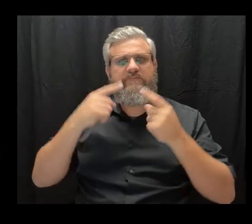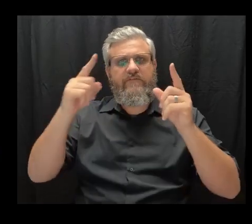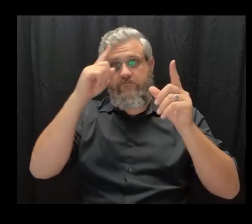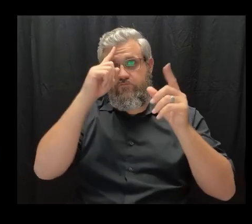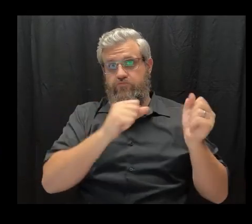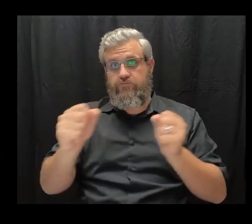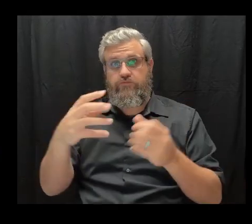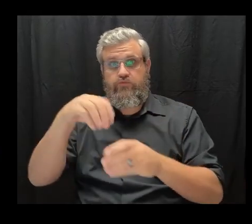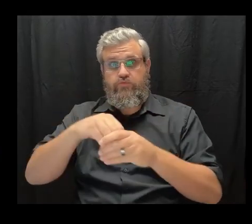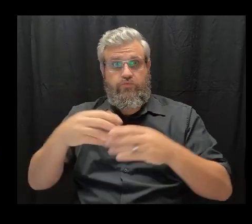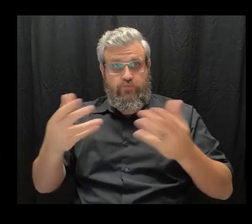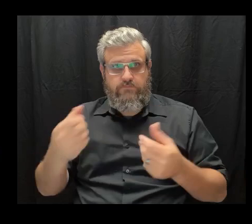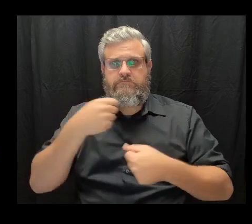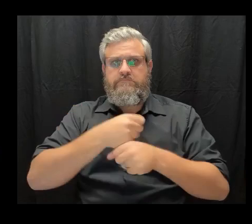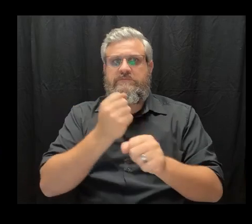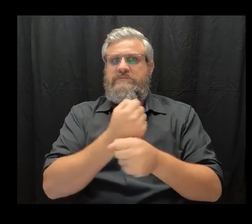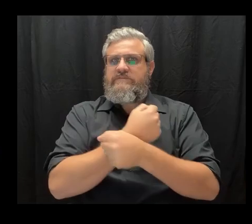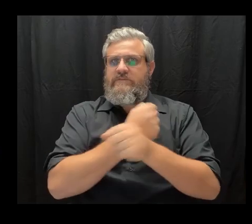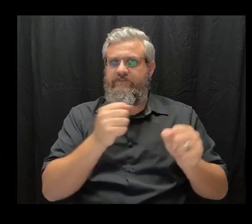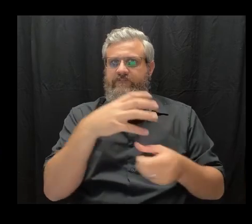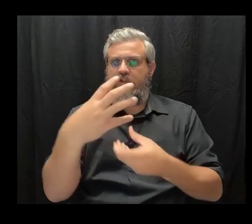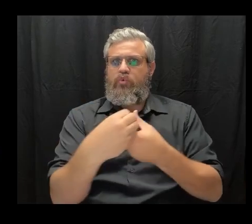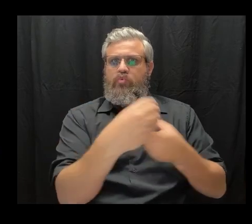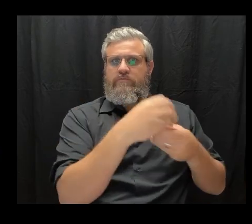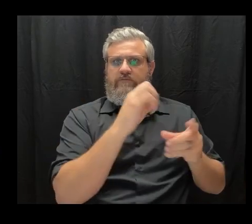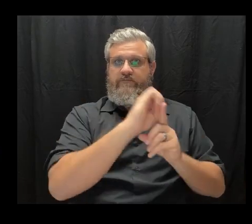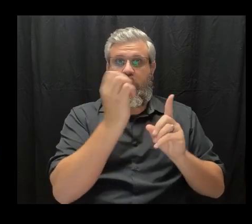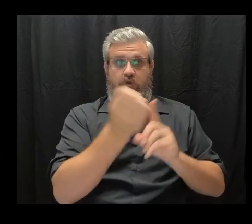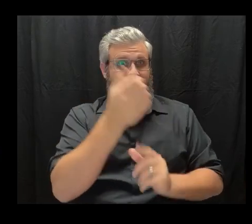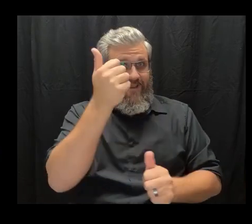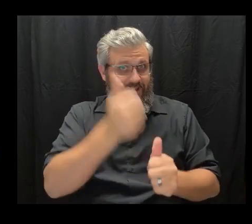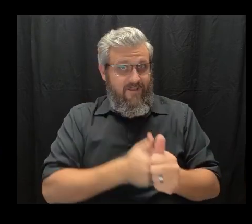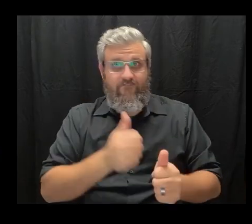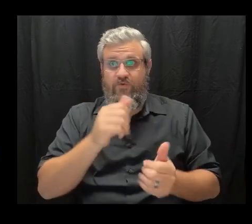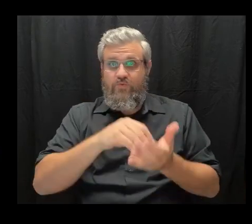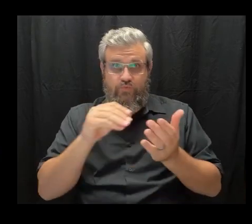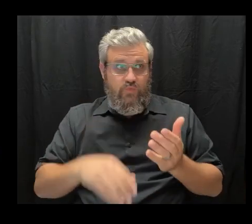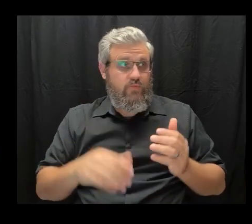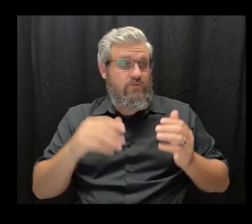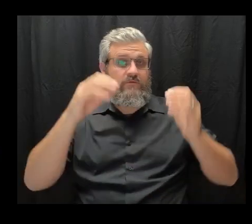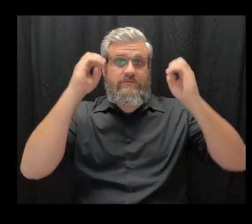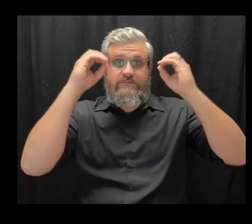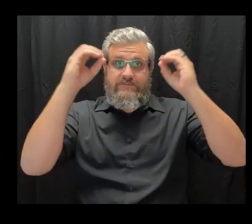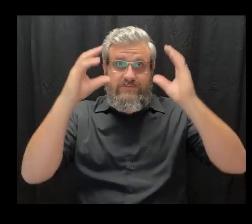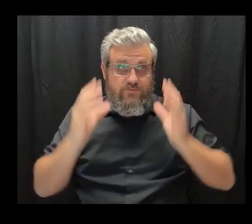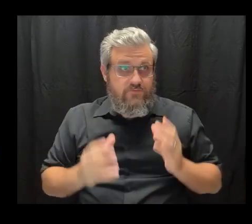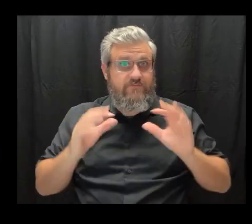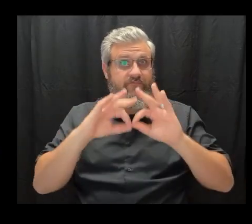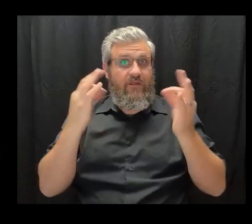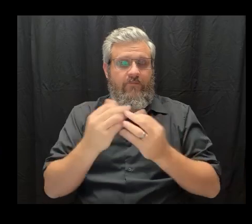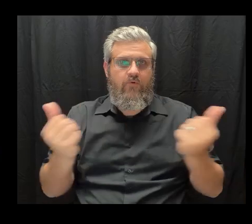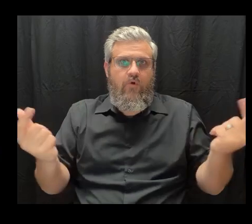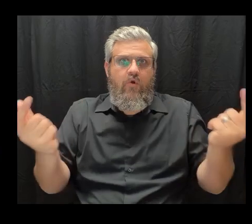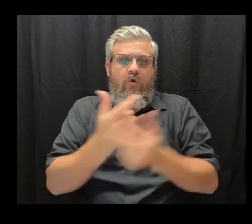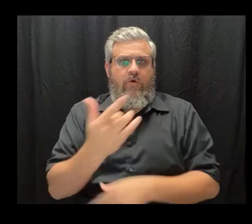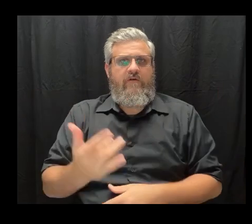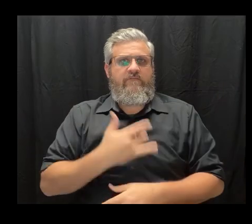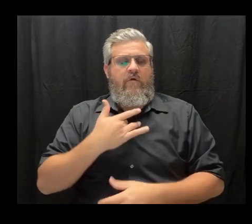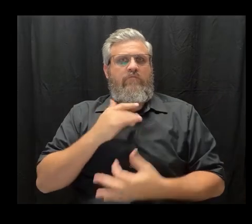and inclusive environments where every member of the school community, students, educators, and families feel a sense of belonging.